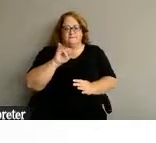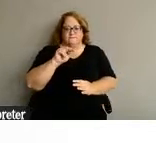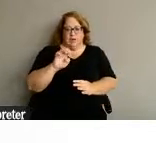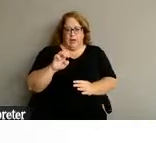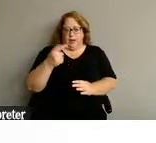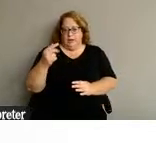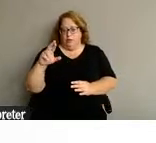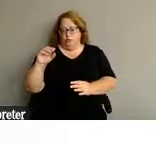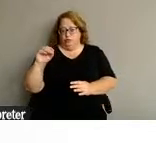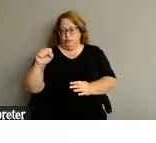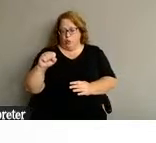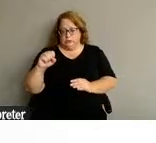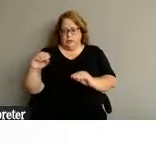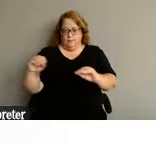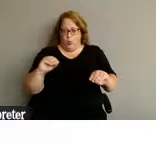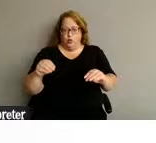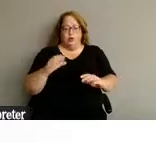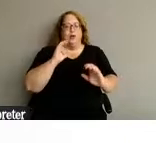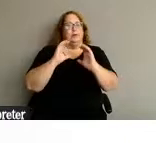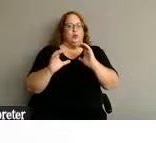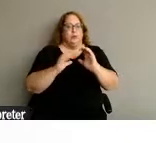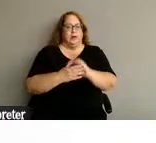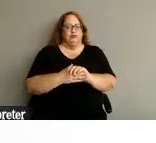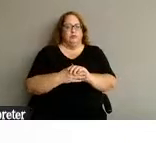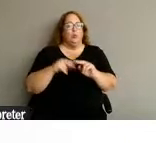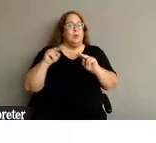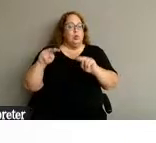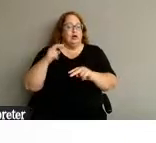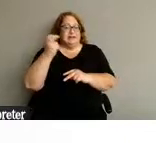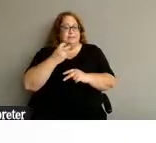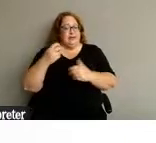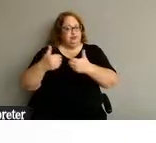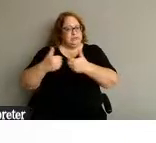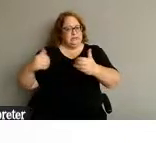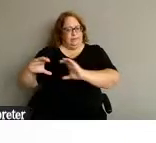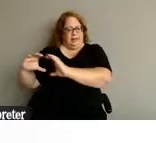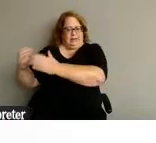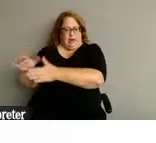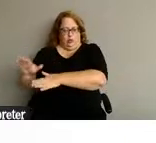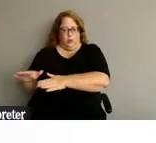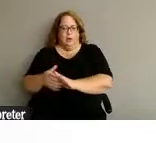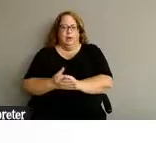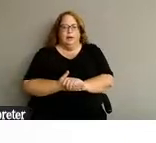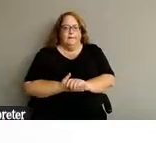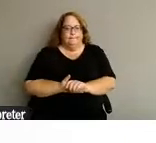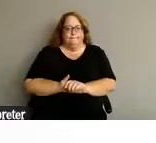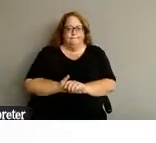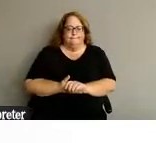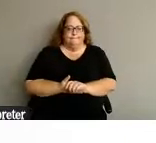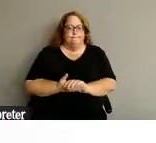and communication. When we look at speech, that is its own separate category, so that is also something that